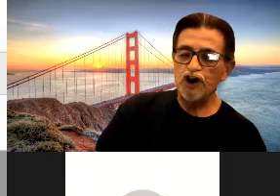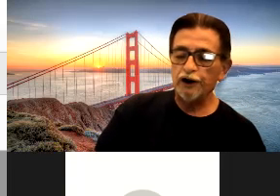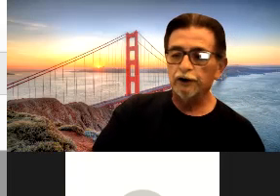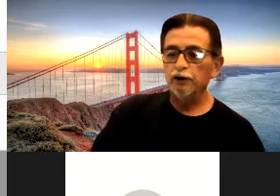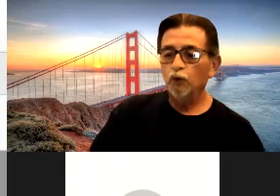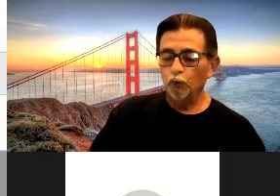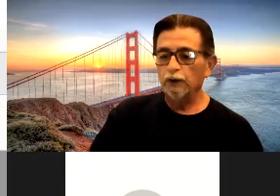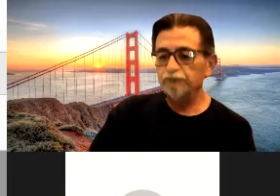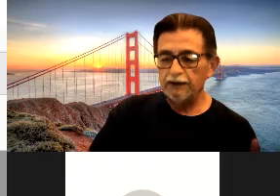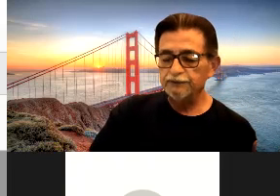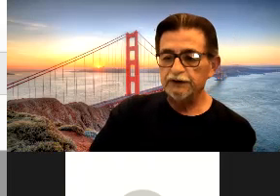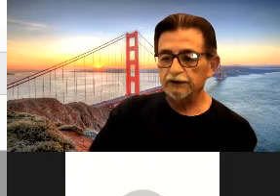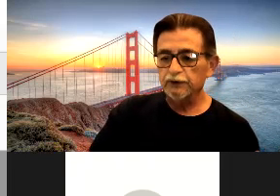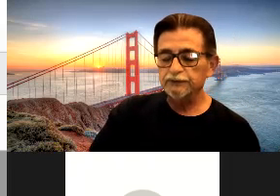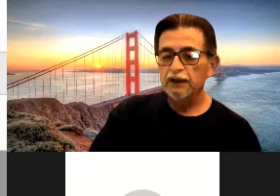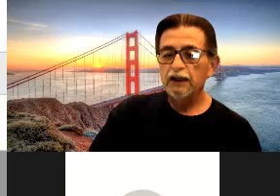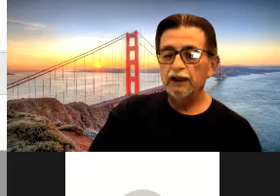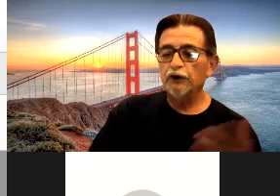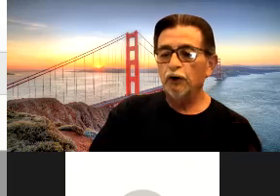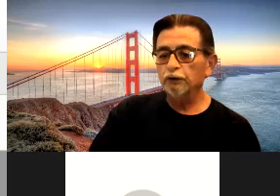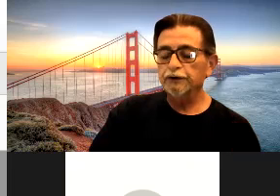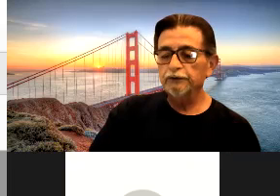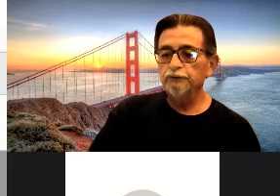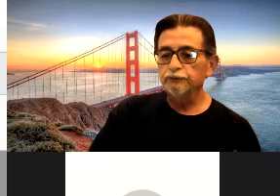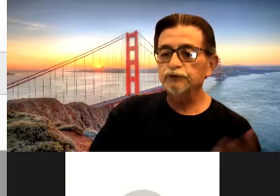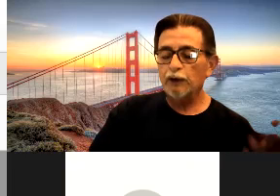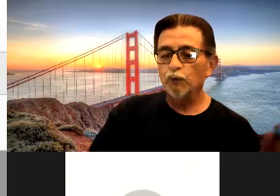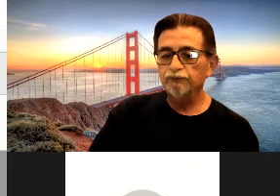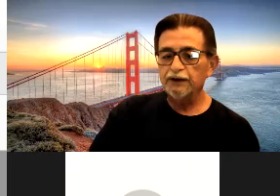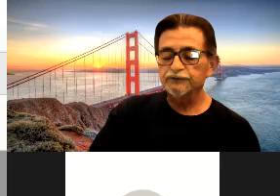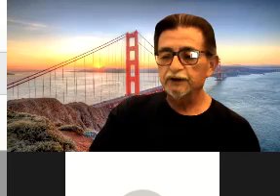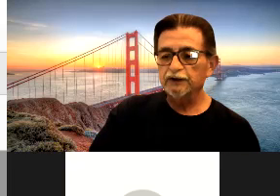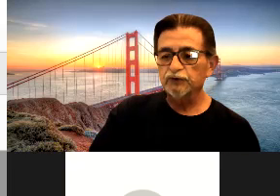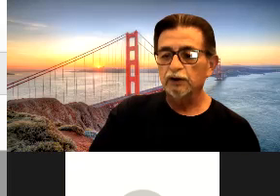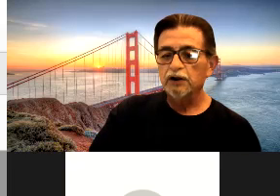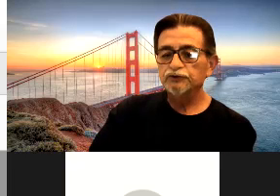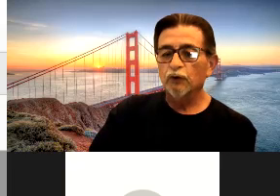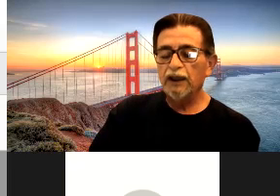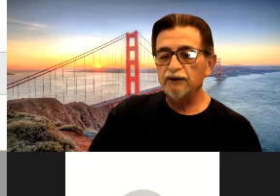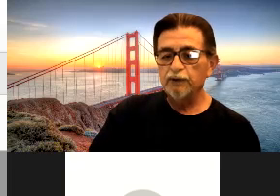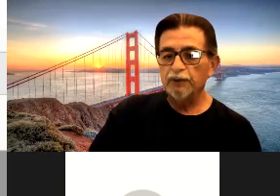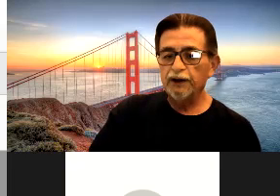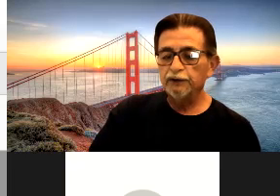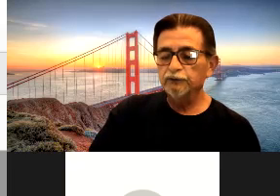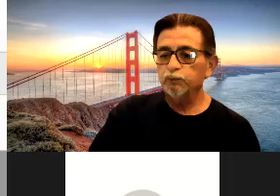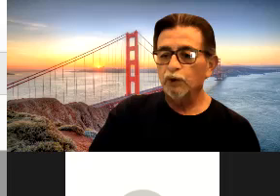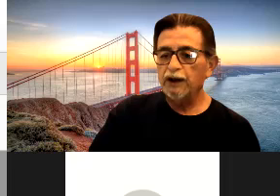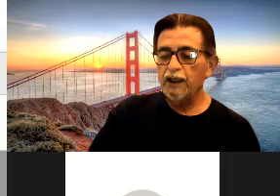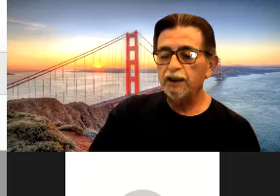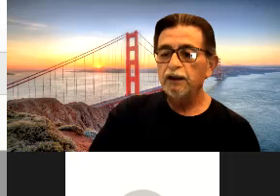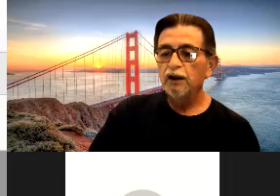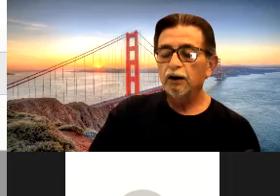all share 1 valence electrons, and they're all going to lose that 1 valence electron. So everybody in